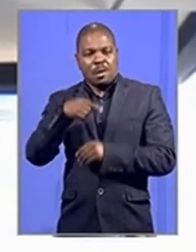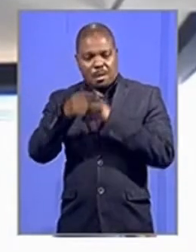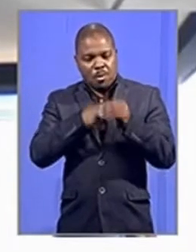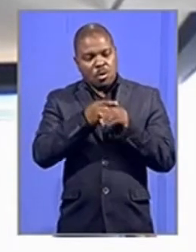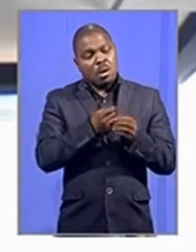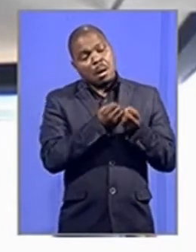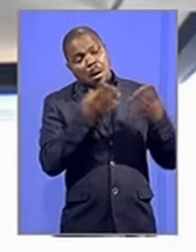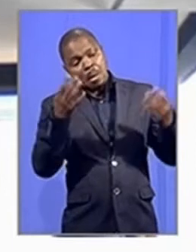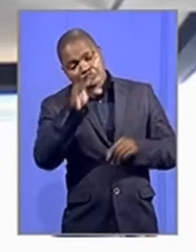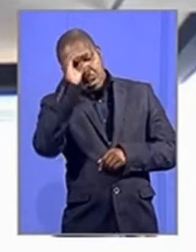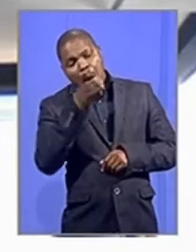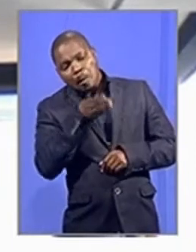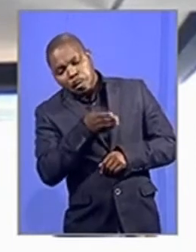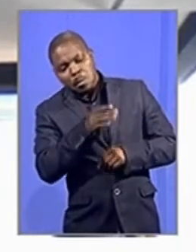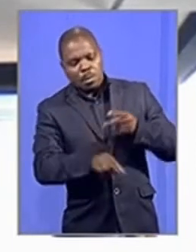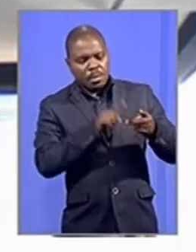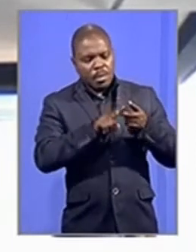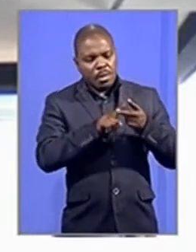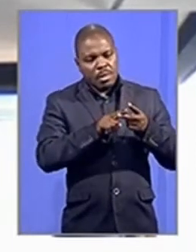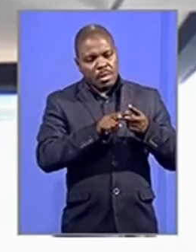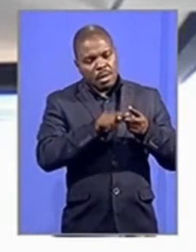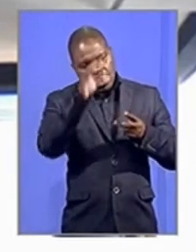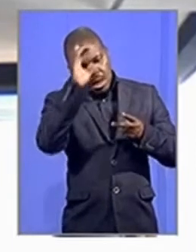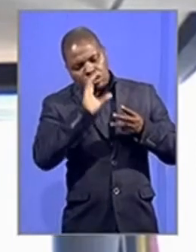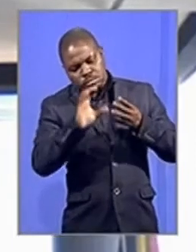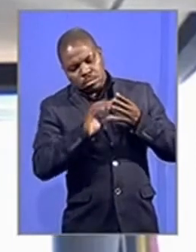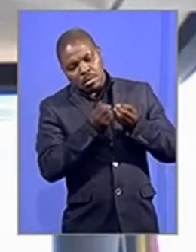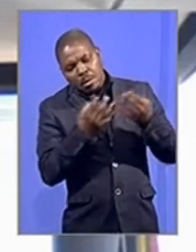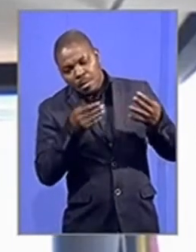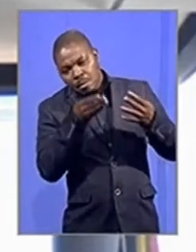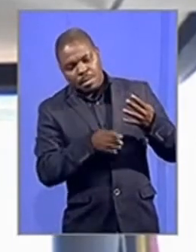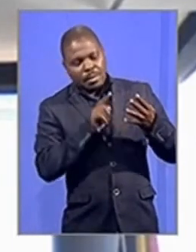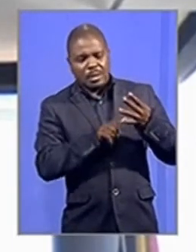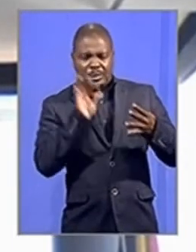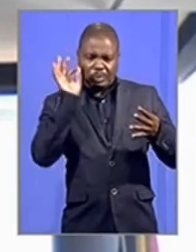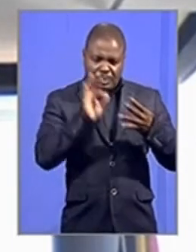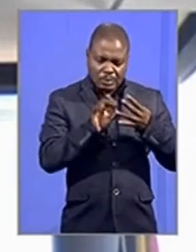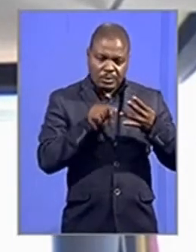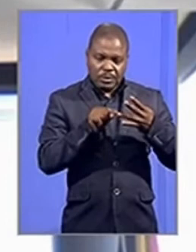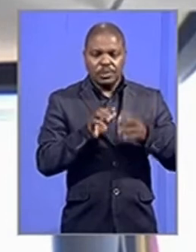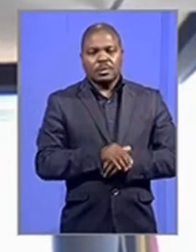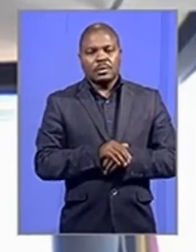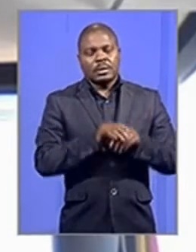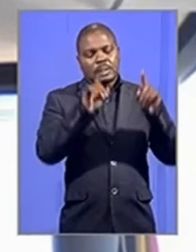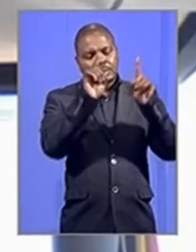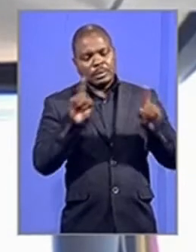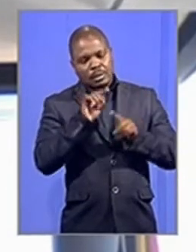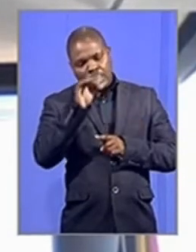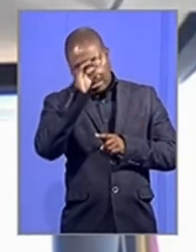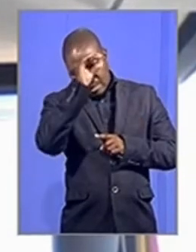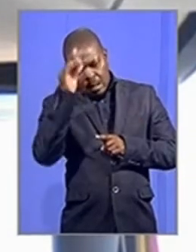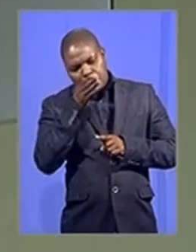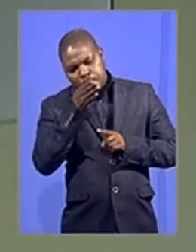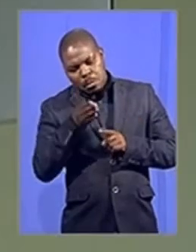of nurses, in respect of the categories of nurses, and specifically in respect of the specialist nurses that we have got